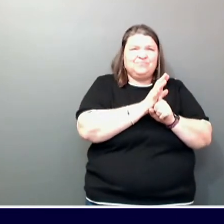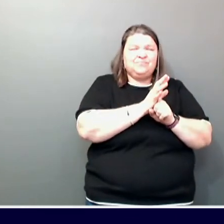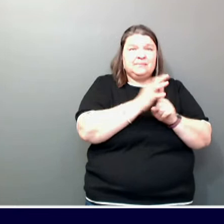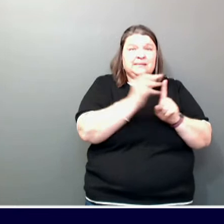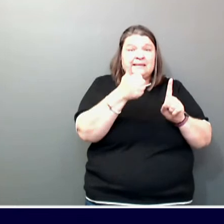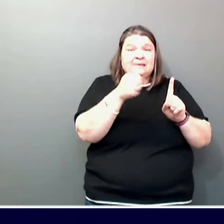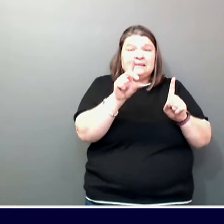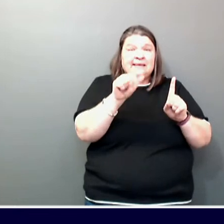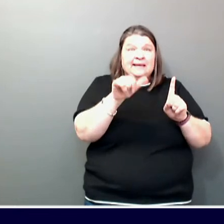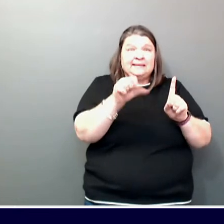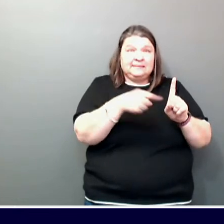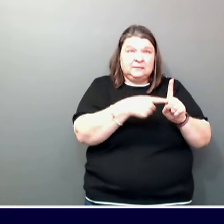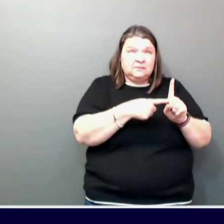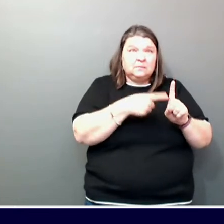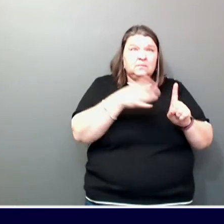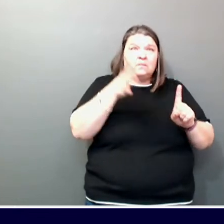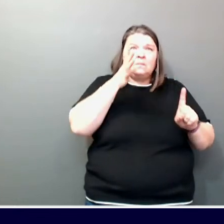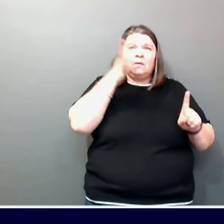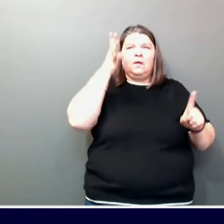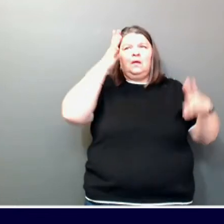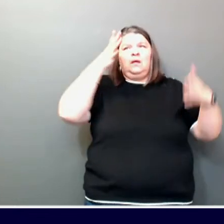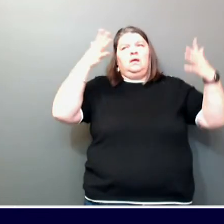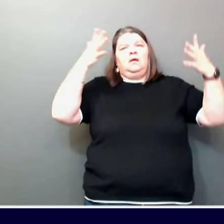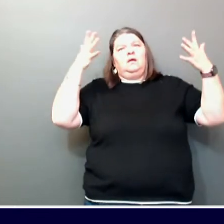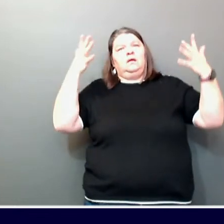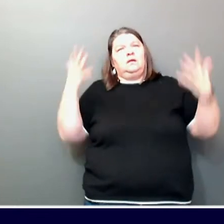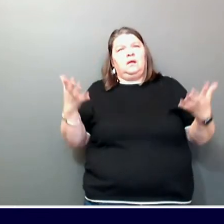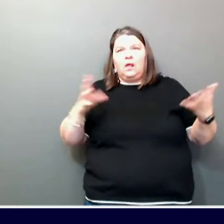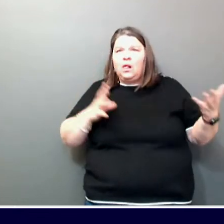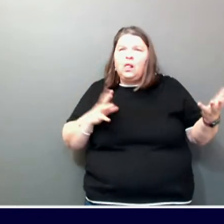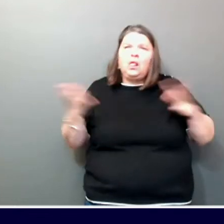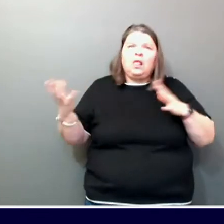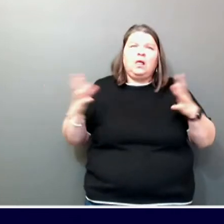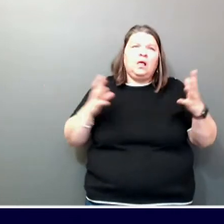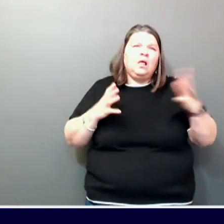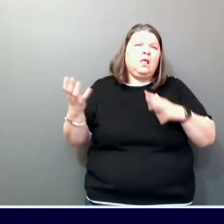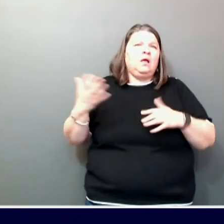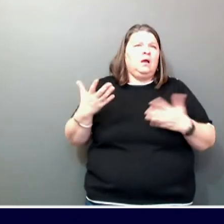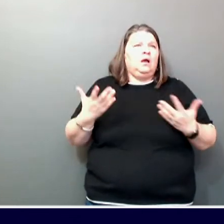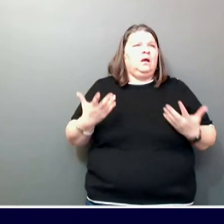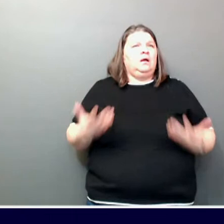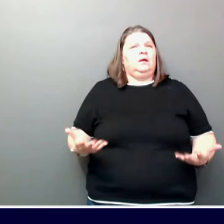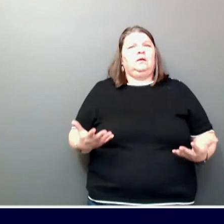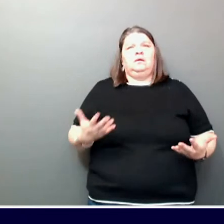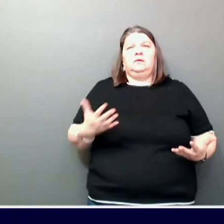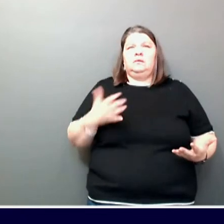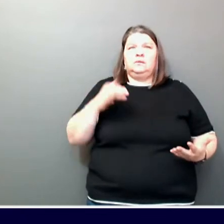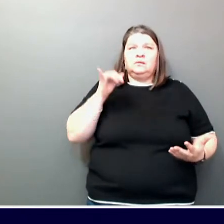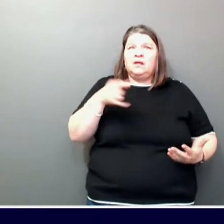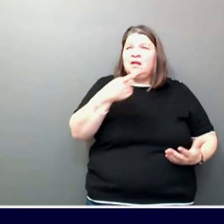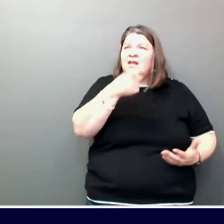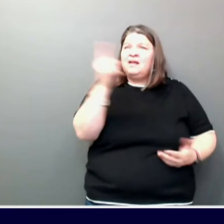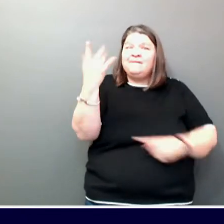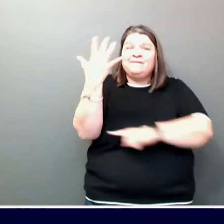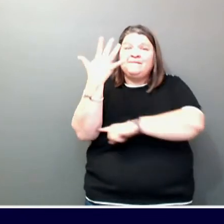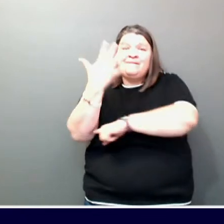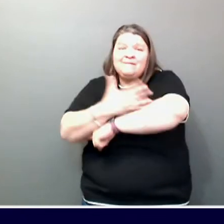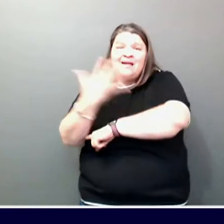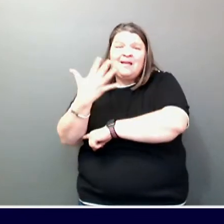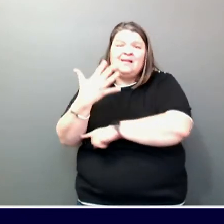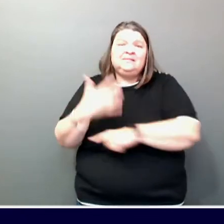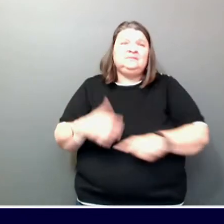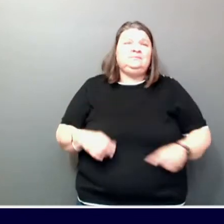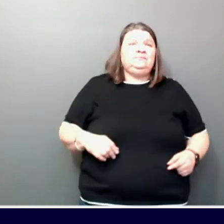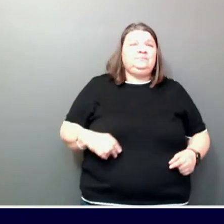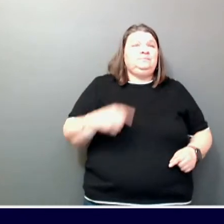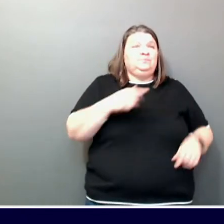10 days is still necessary when the quarantine for most people has been shortened to 5 days. And will the state be issuing any more guidance